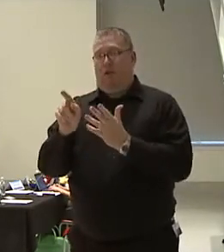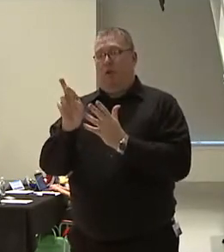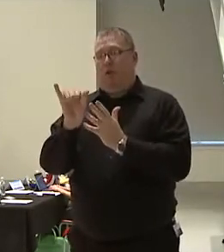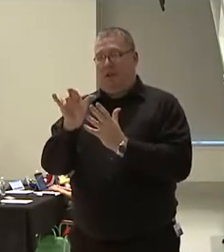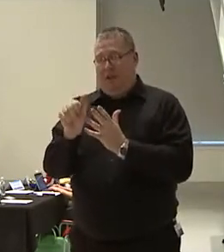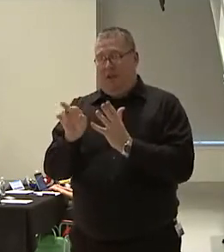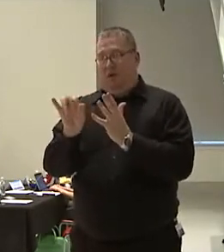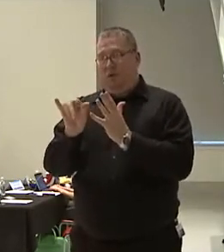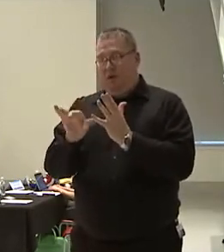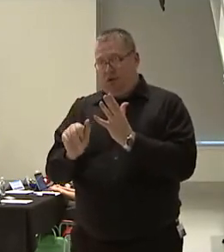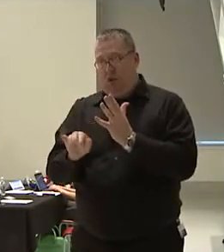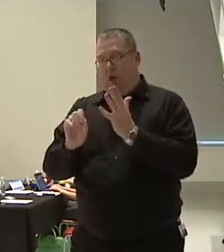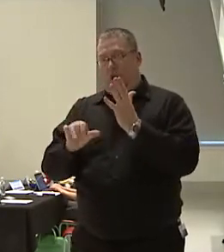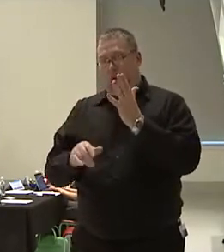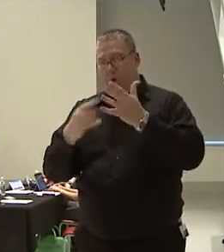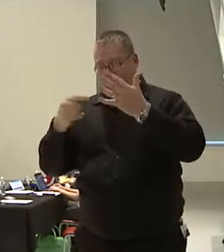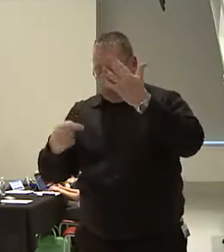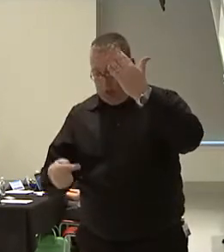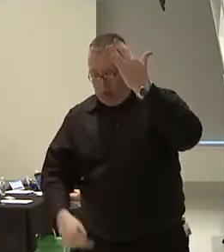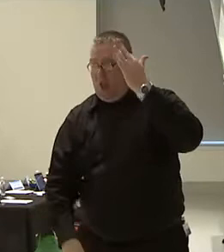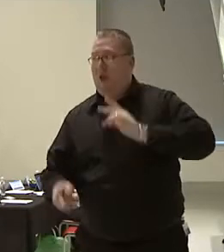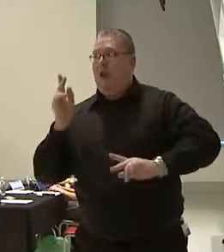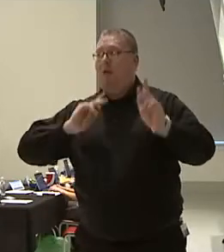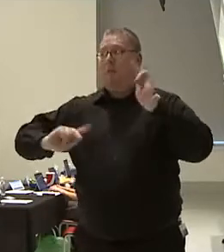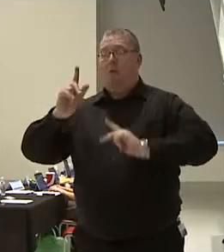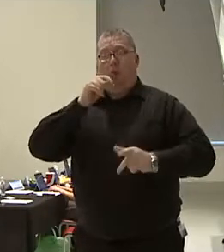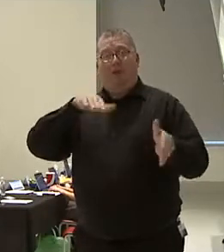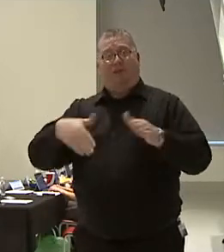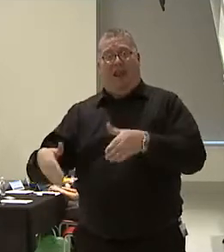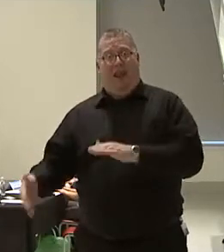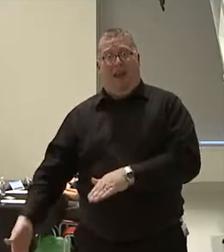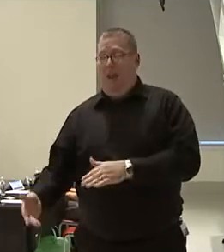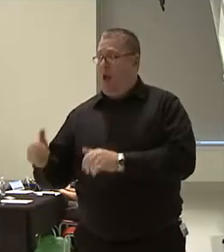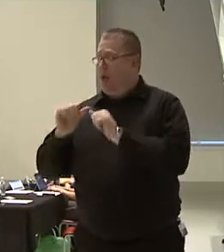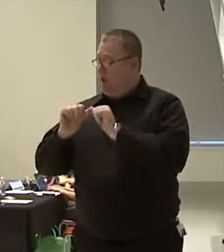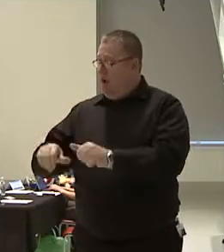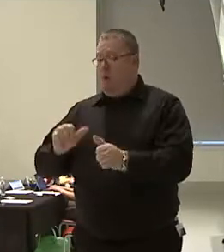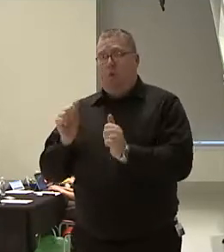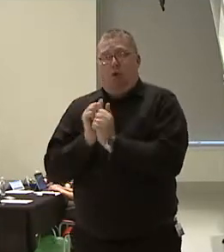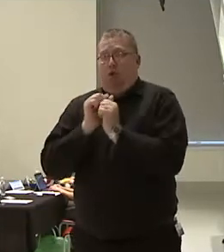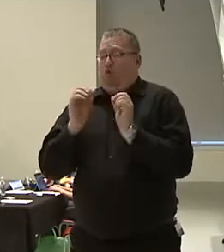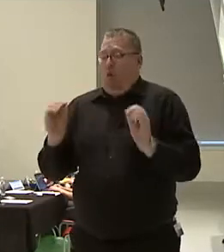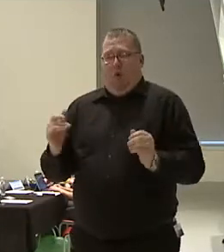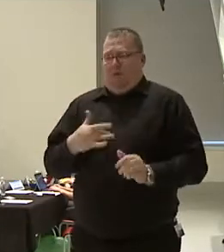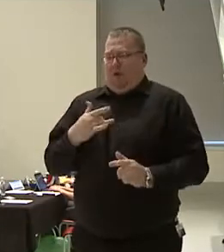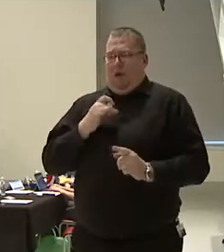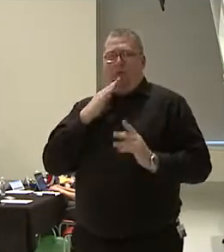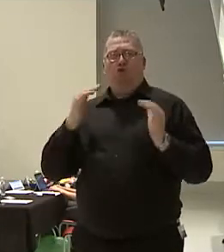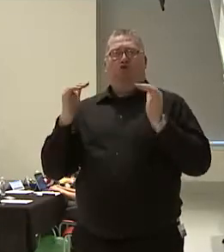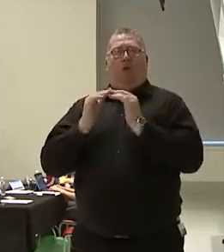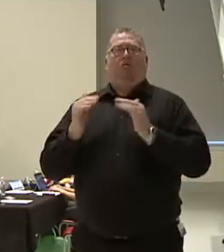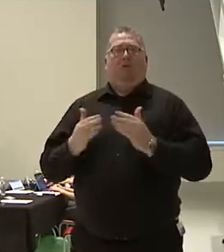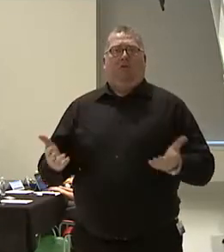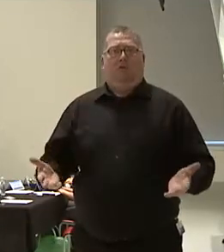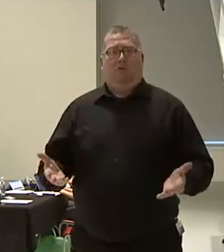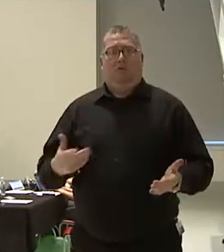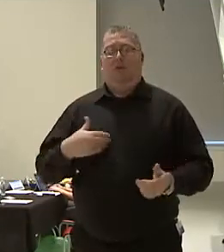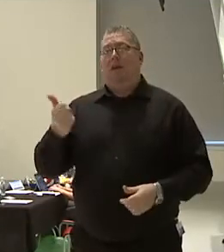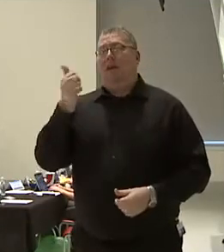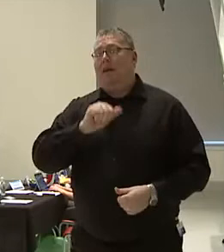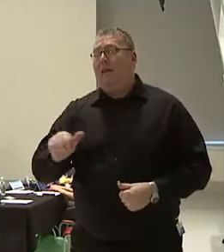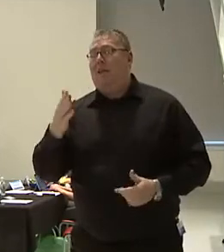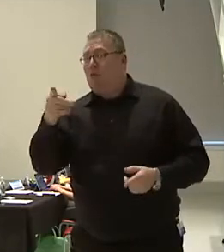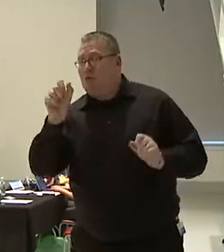and Renisha and Oscar and so many people that continue to die with no sense of justice. So I would say that, if you can do anything,